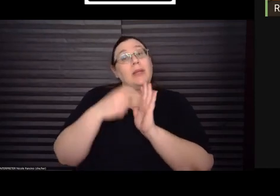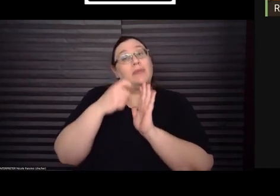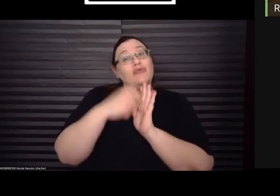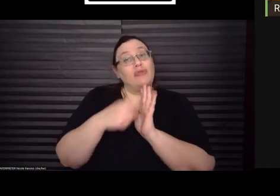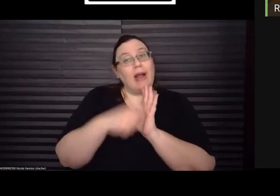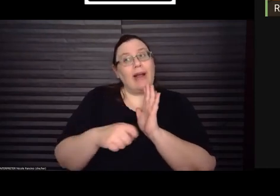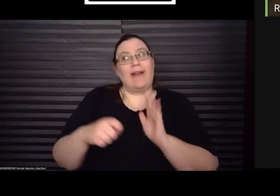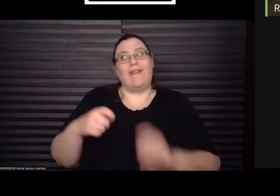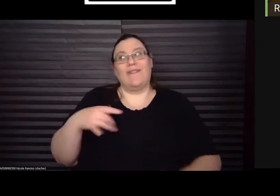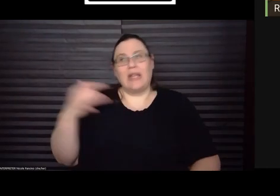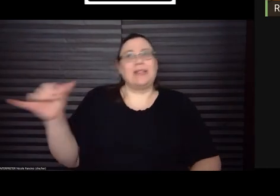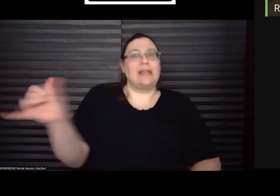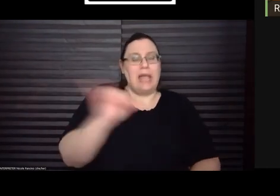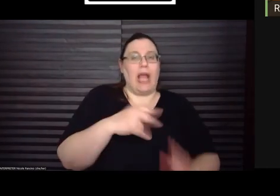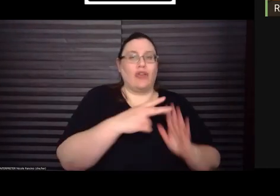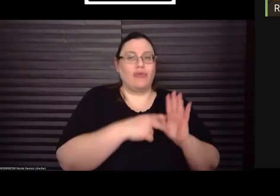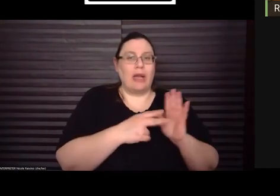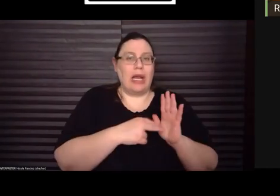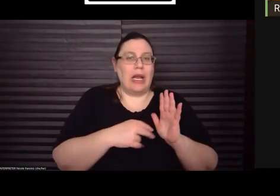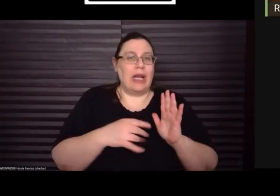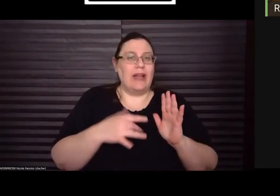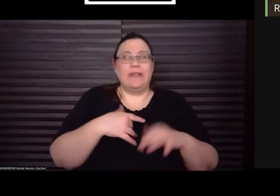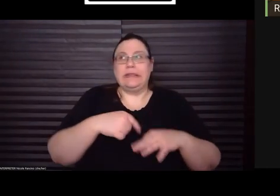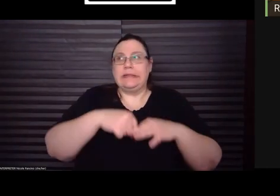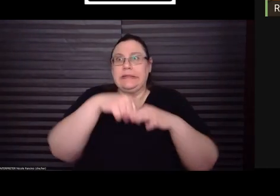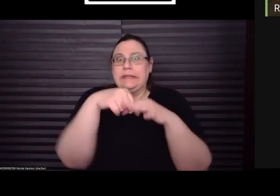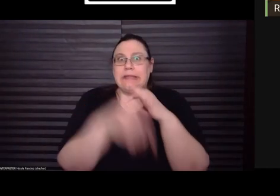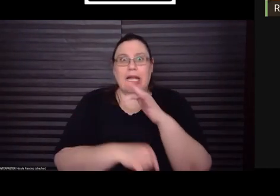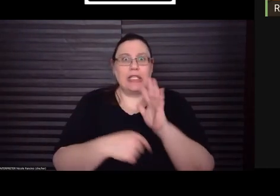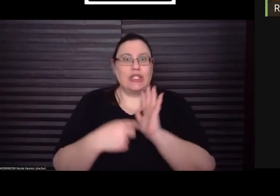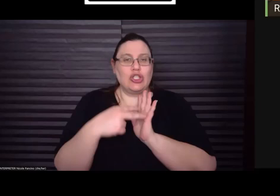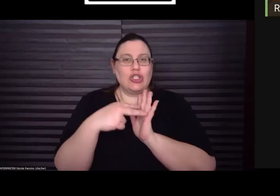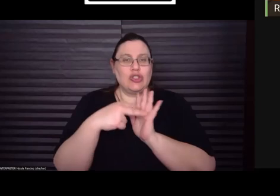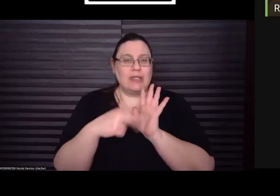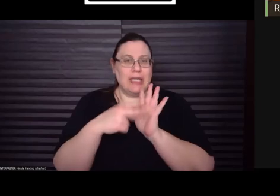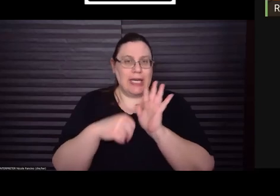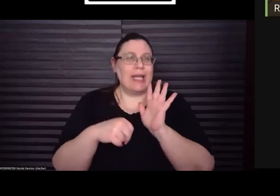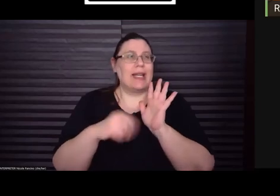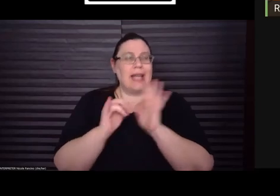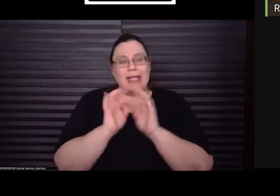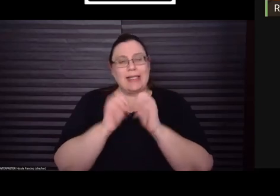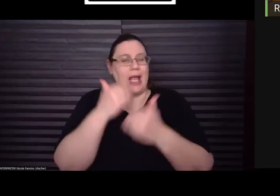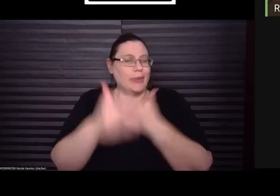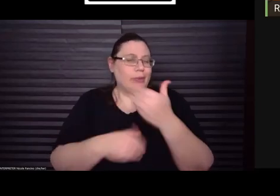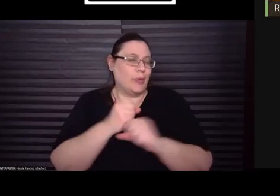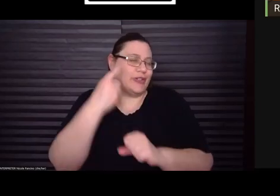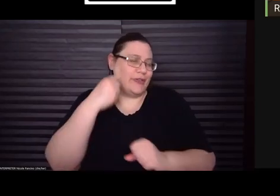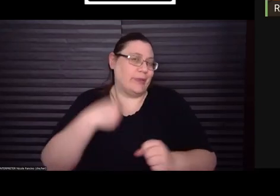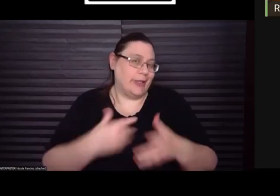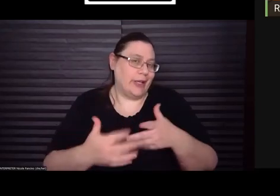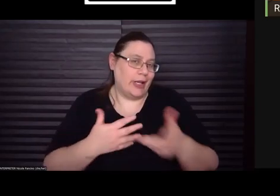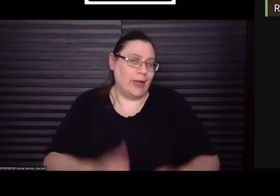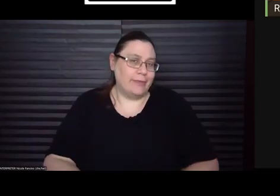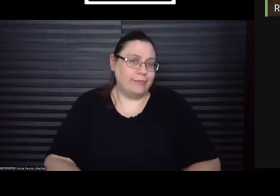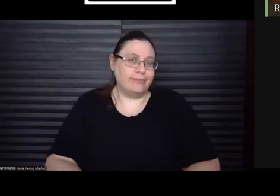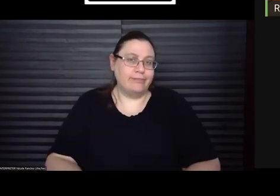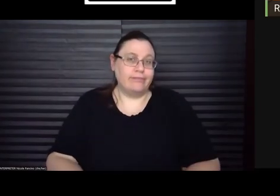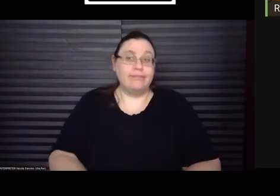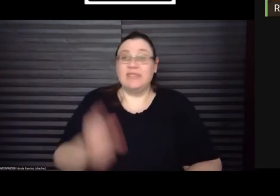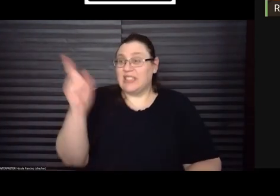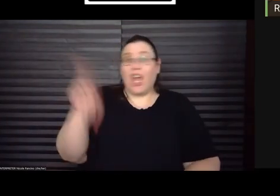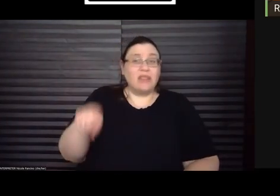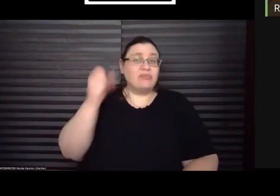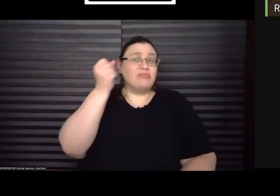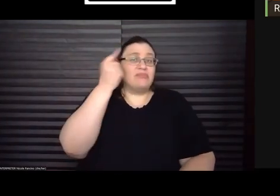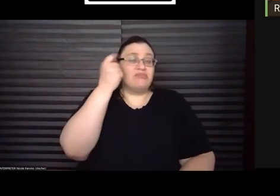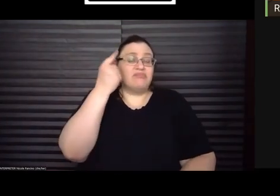sometimes writing feels like reading. It just feels like super intense reading. So that's kind of like the way it works for me anyways. Yeah,